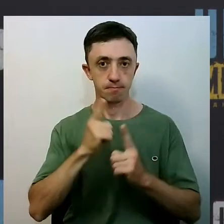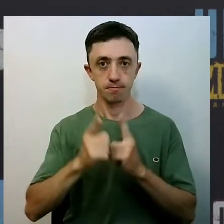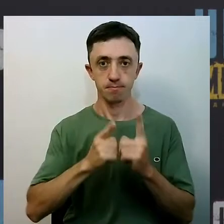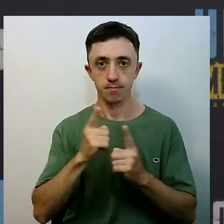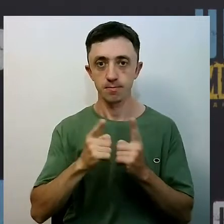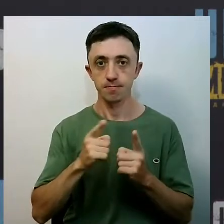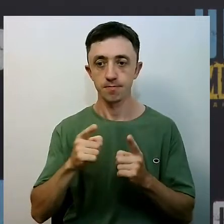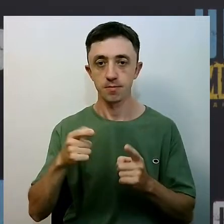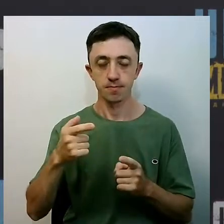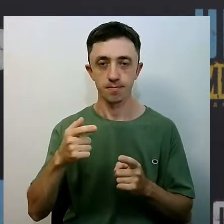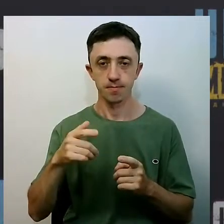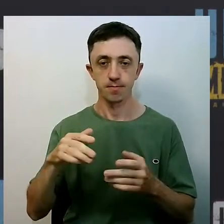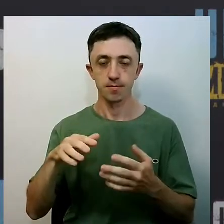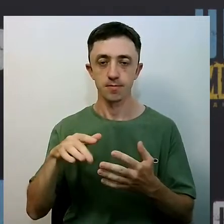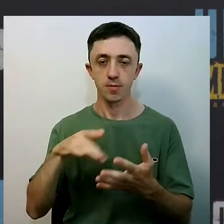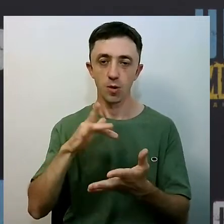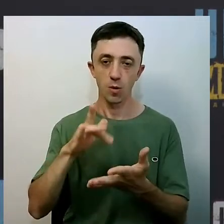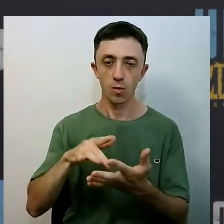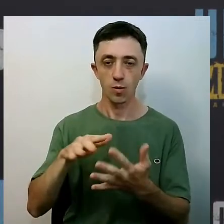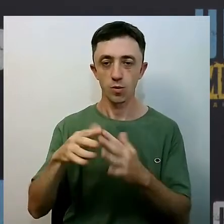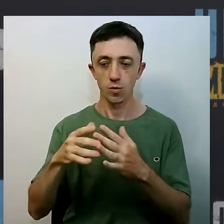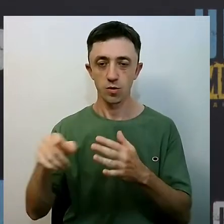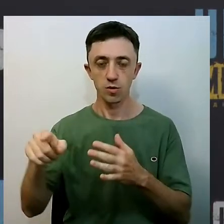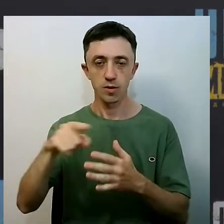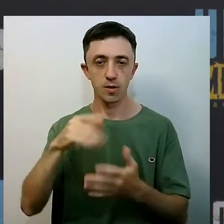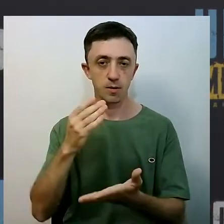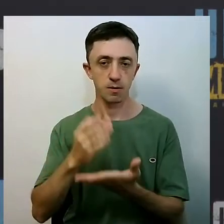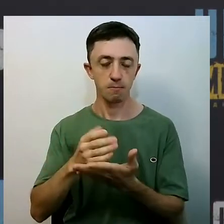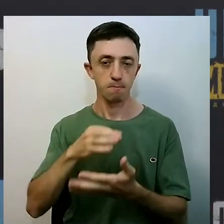opportunities for territorial communities